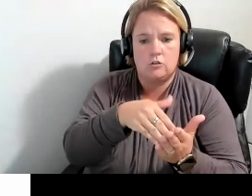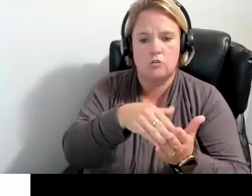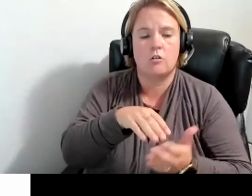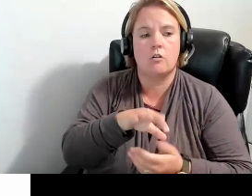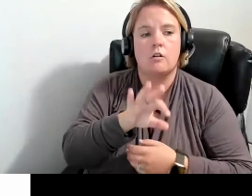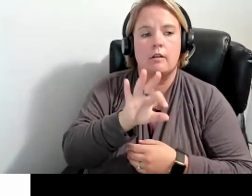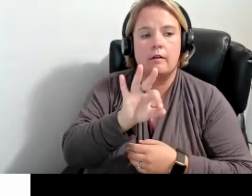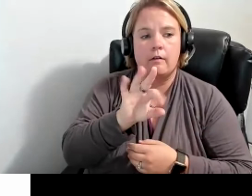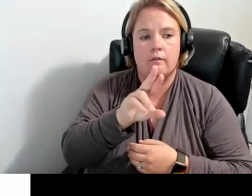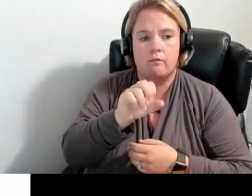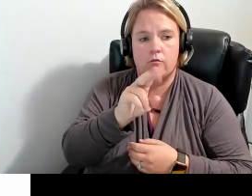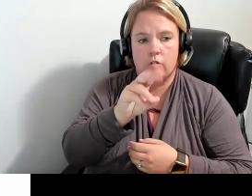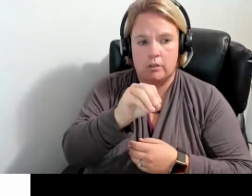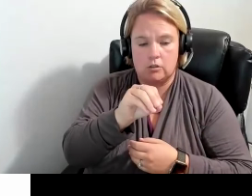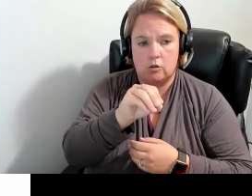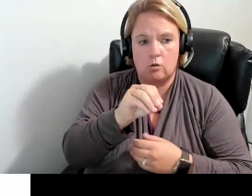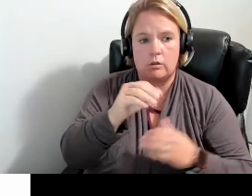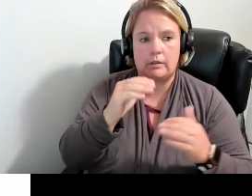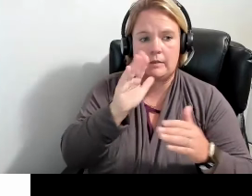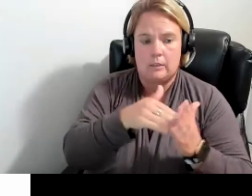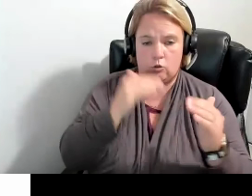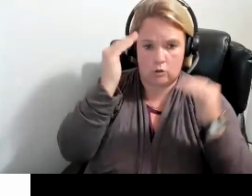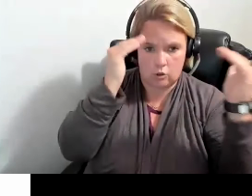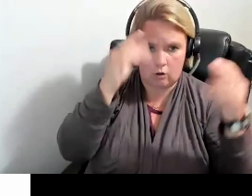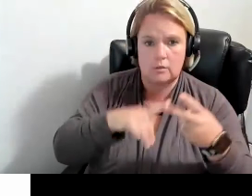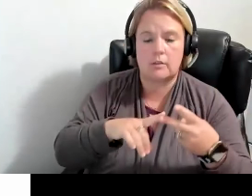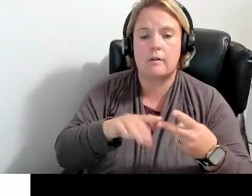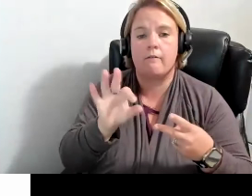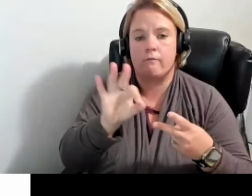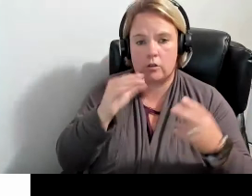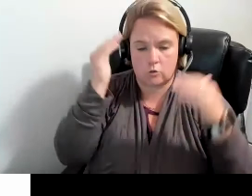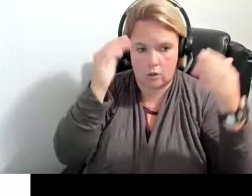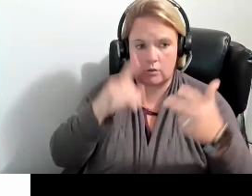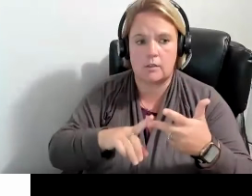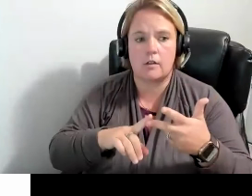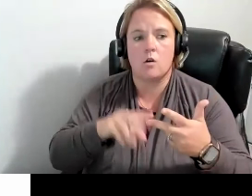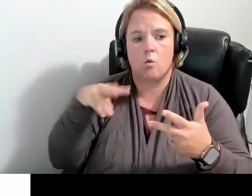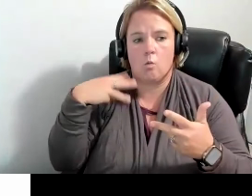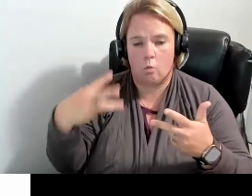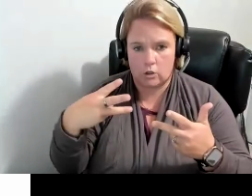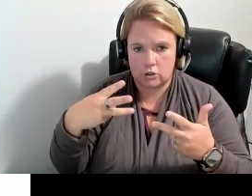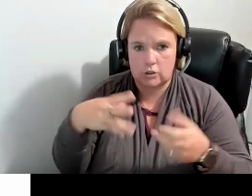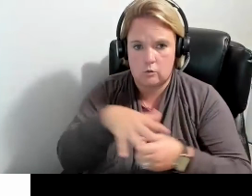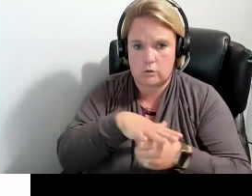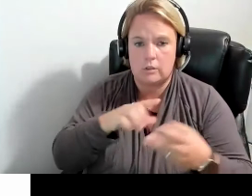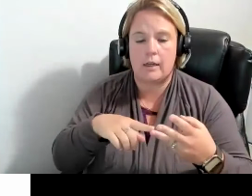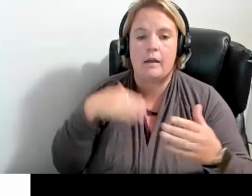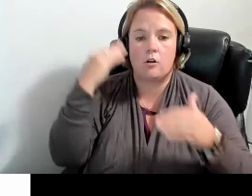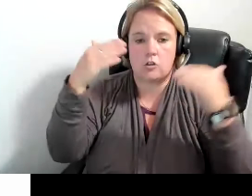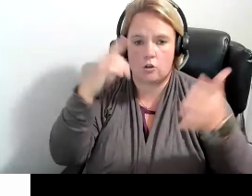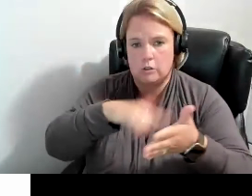Carruthers Central Adult School, Fresno Adult School, Washington Union, and the Adults in